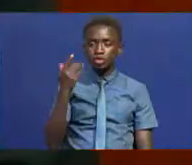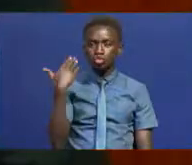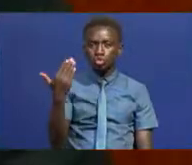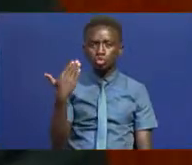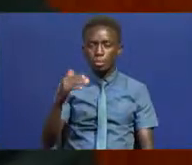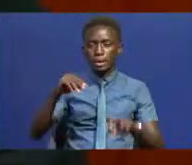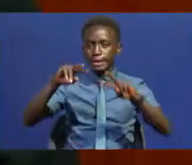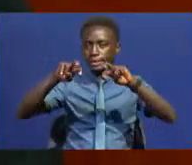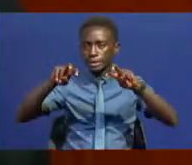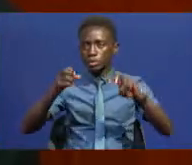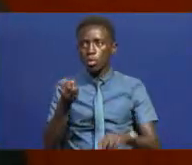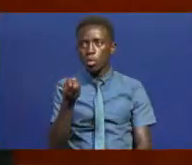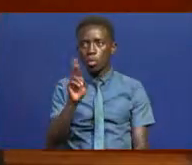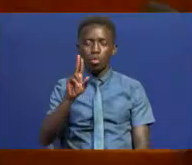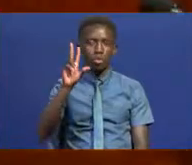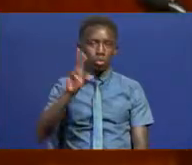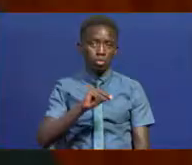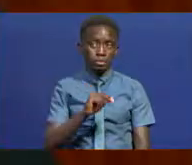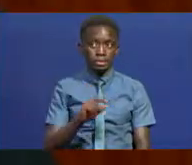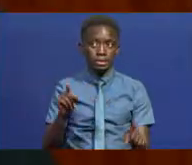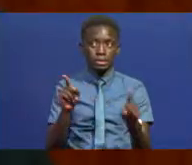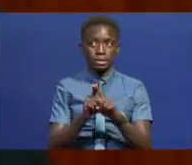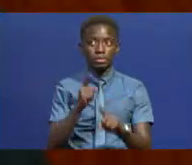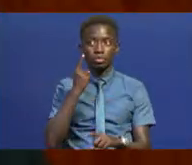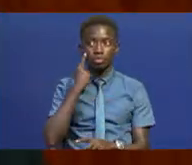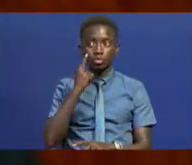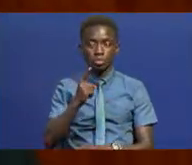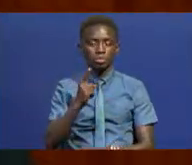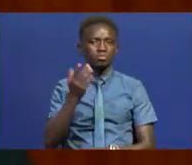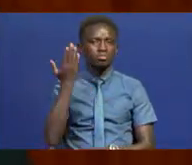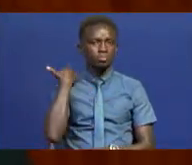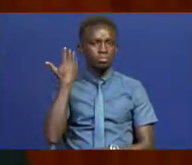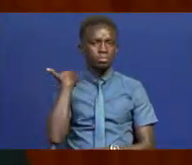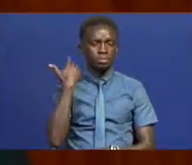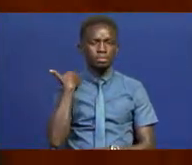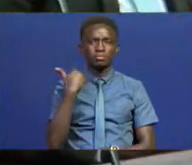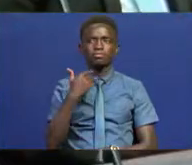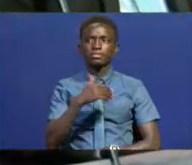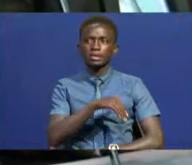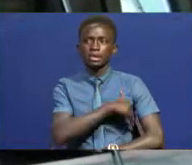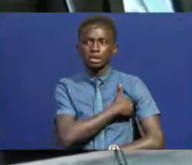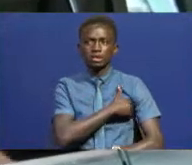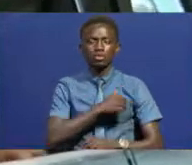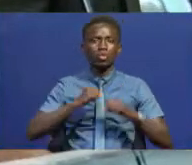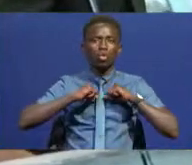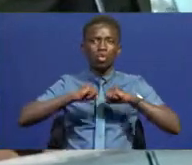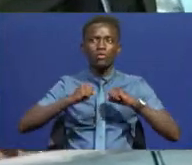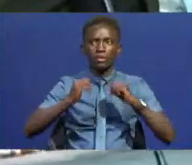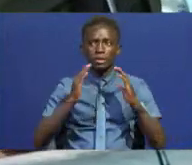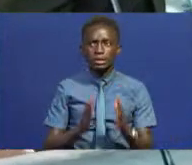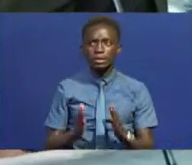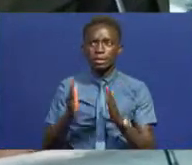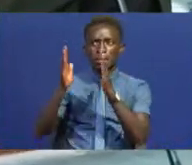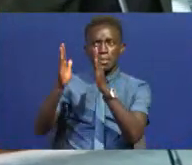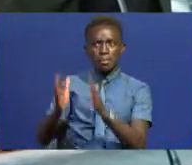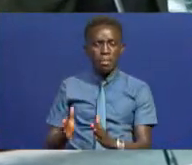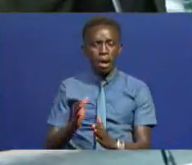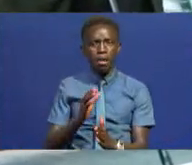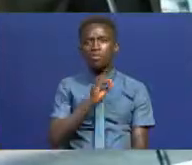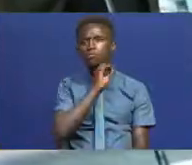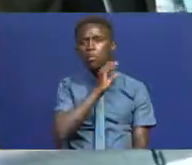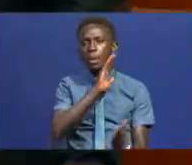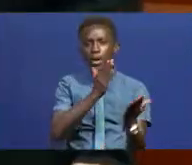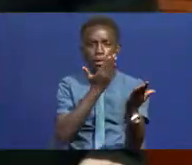not. Meanwhile, former chief executive officer of Java Chain of Hotels has finally been charged for defrauding a businessman 7.9